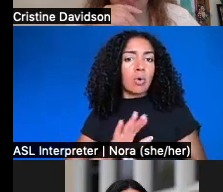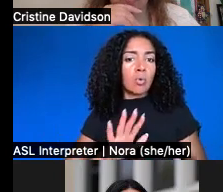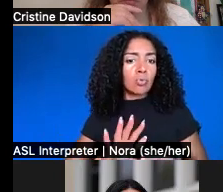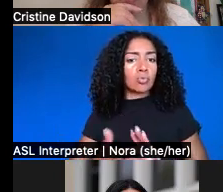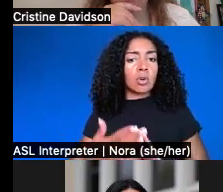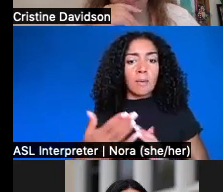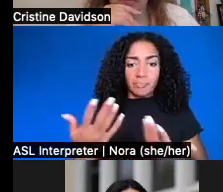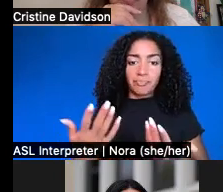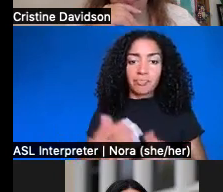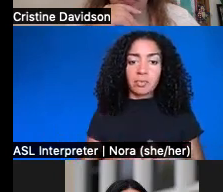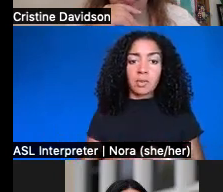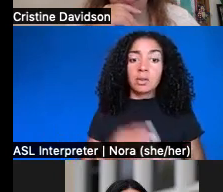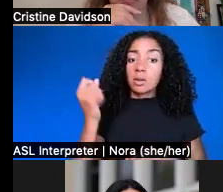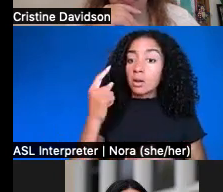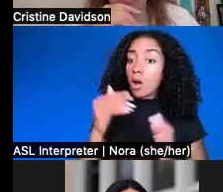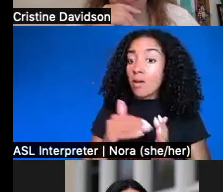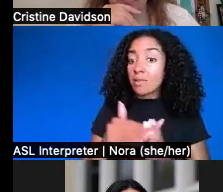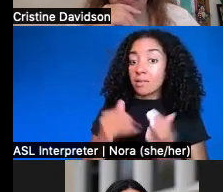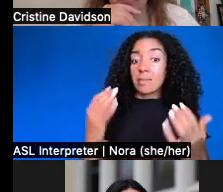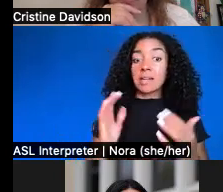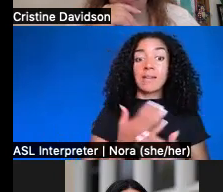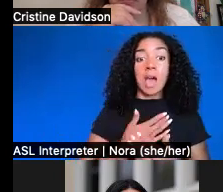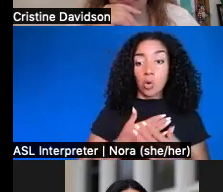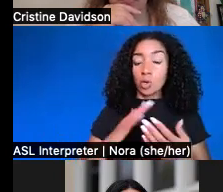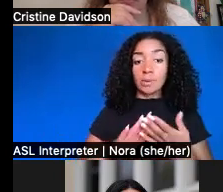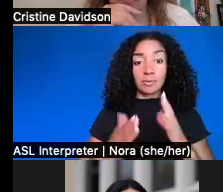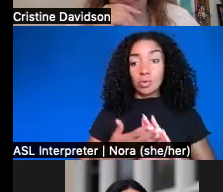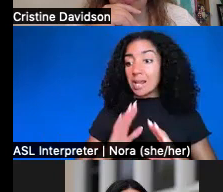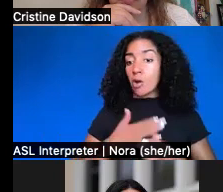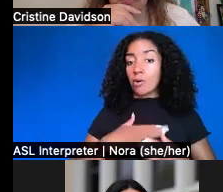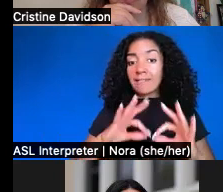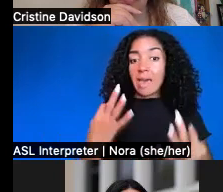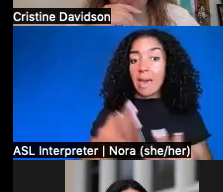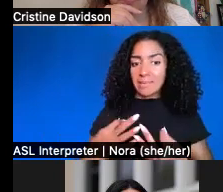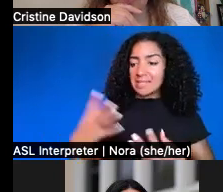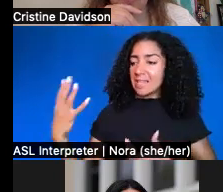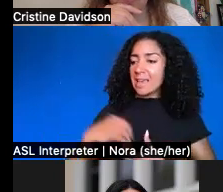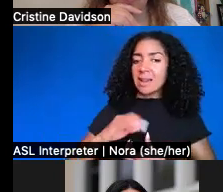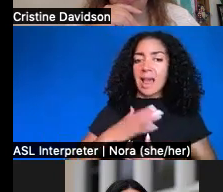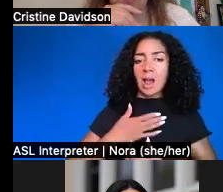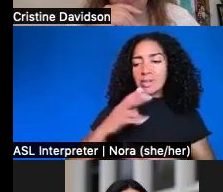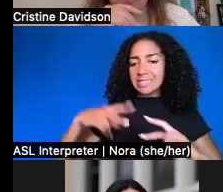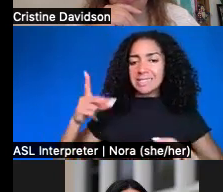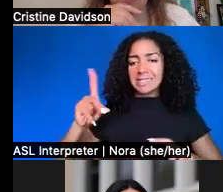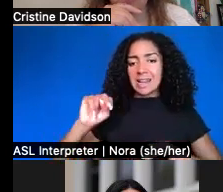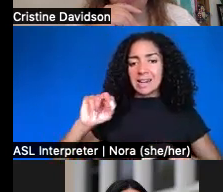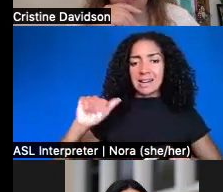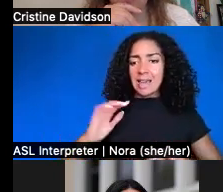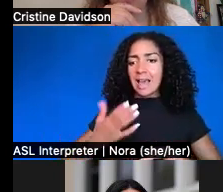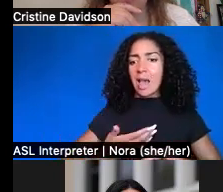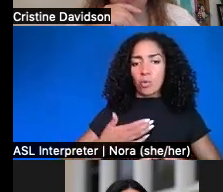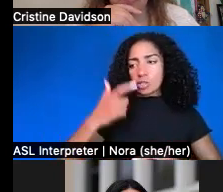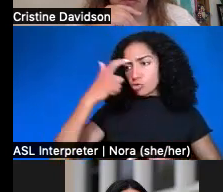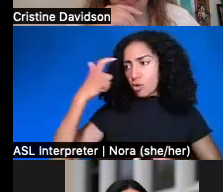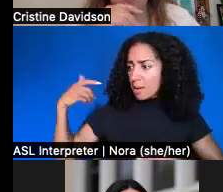trauma. Our family members lived through the Indian Civilization Act, the Removal Act. So it would just be naming